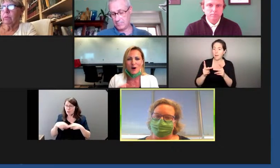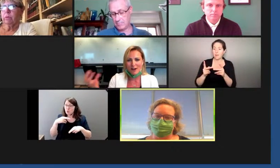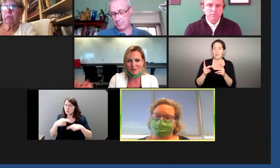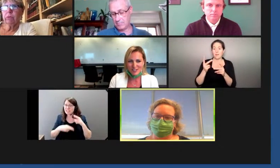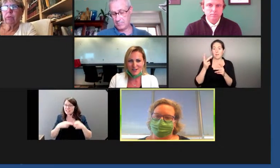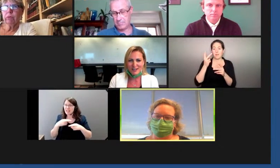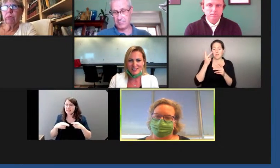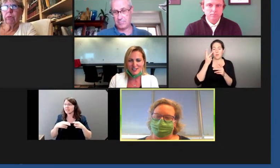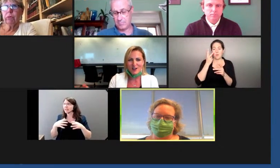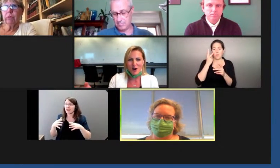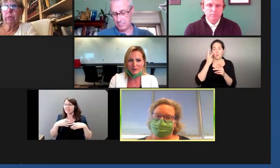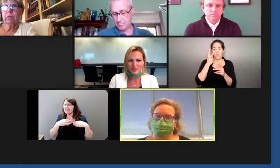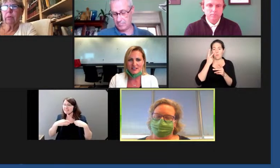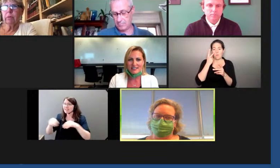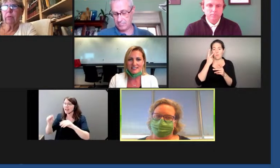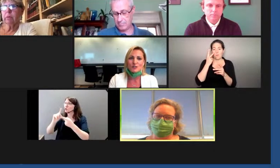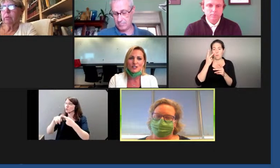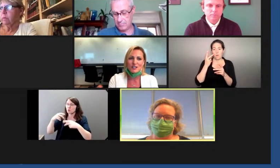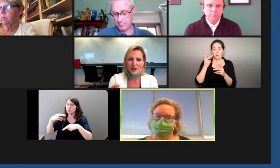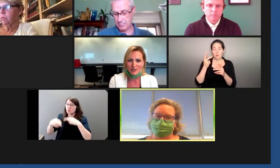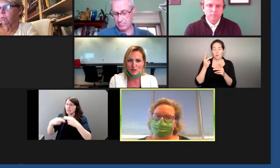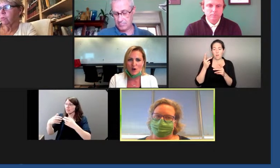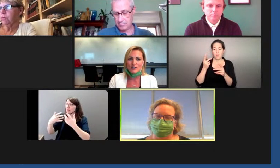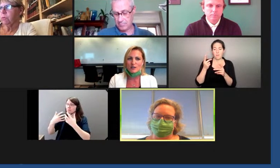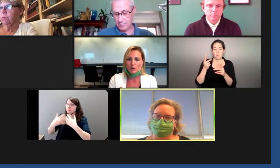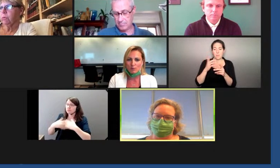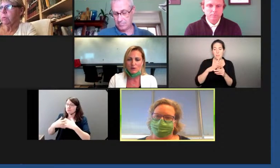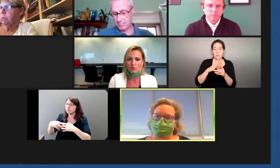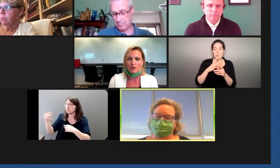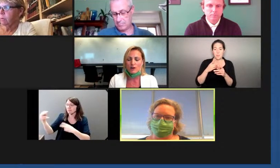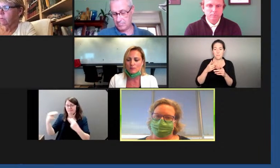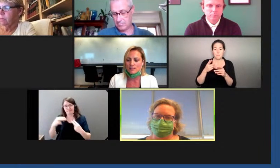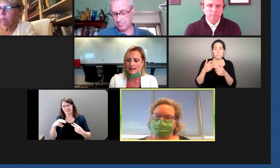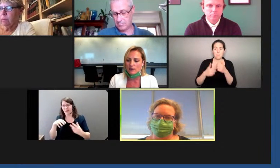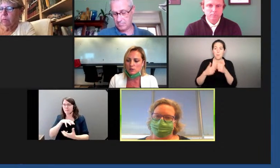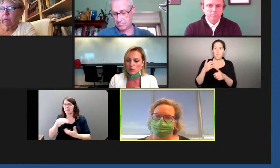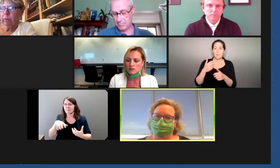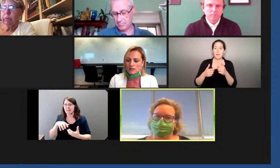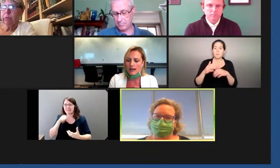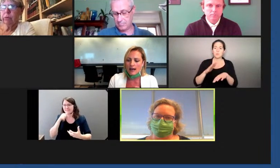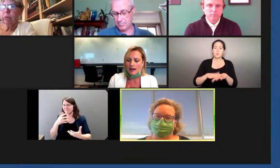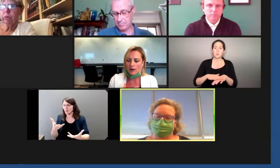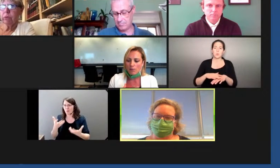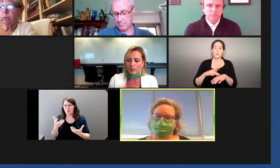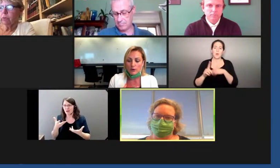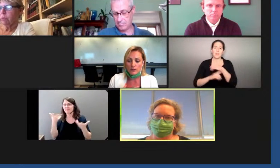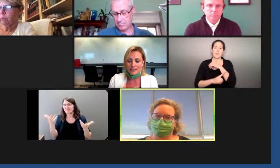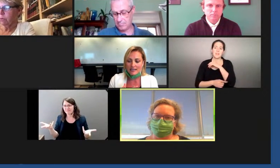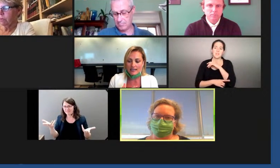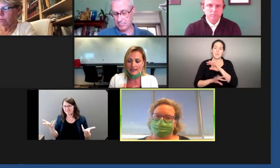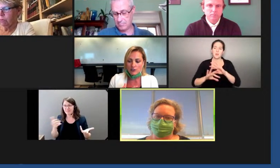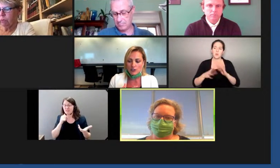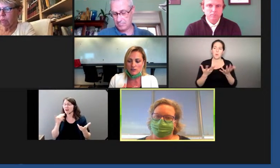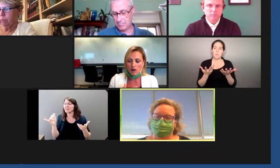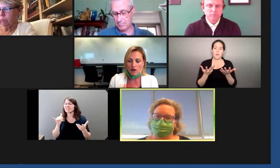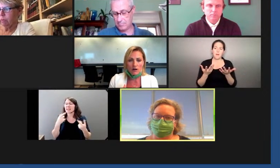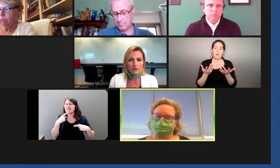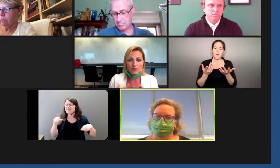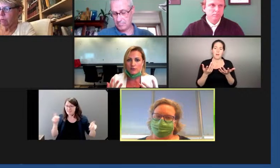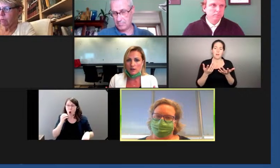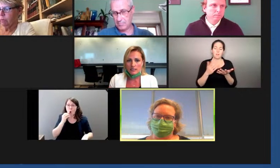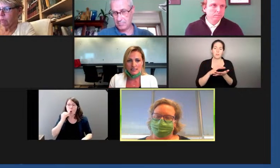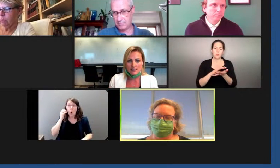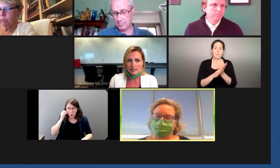our revenue generation opportunity is usually not as strong as it would be with our curbside households. But early indications